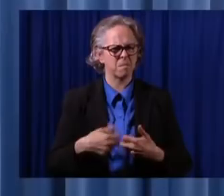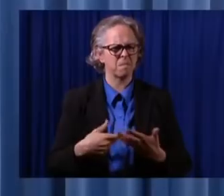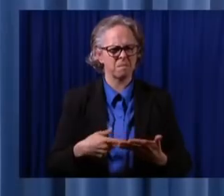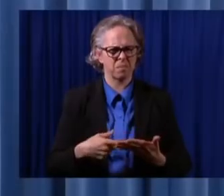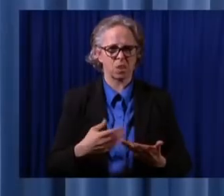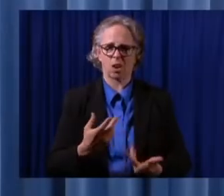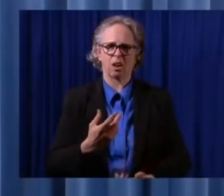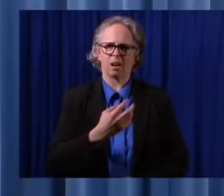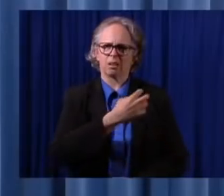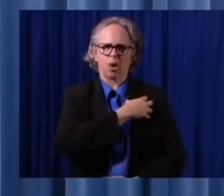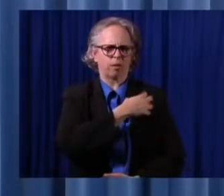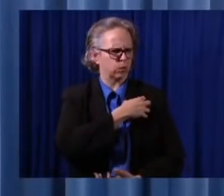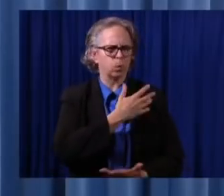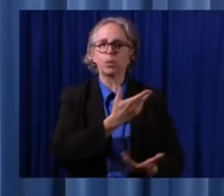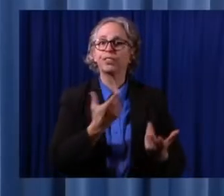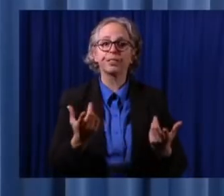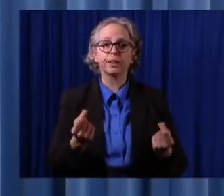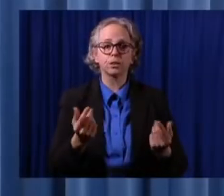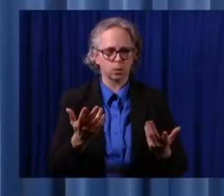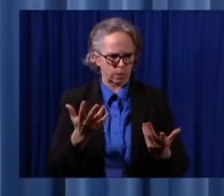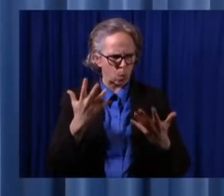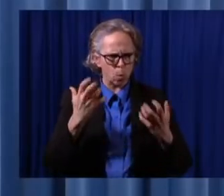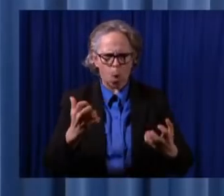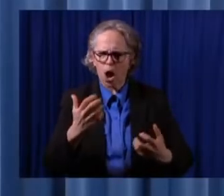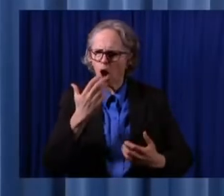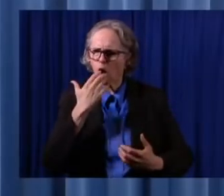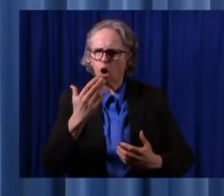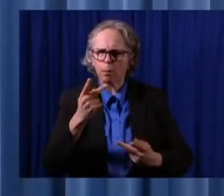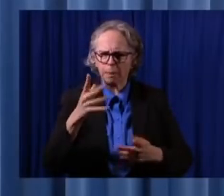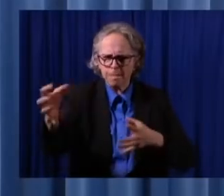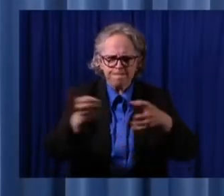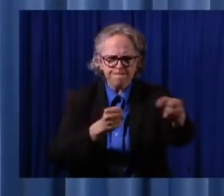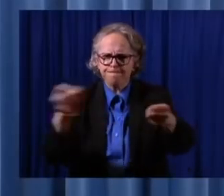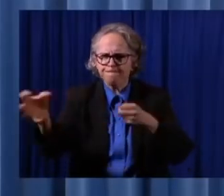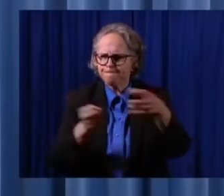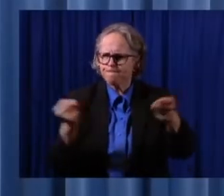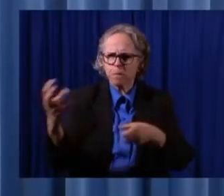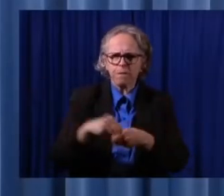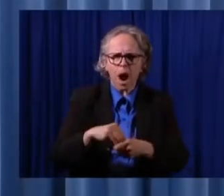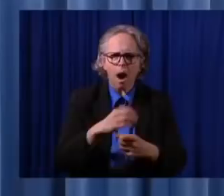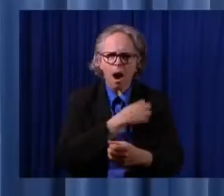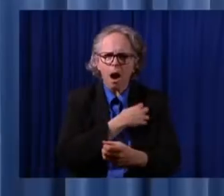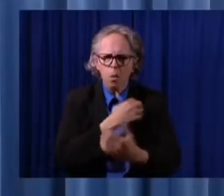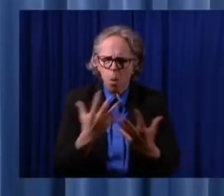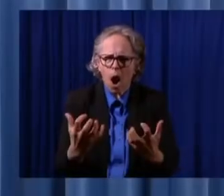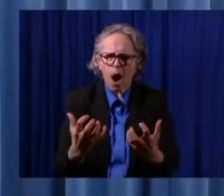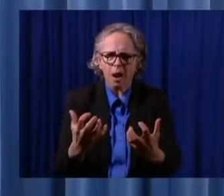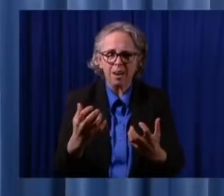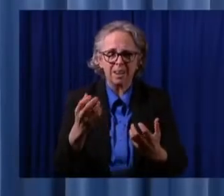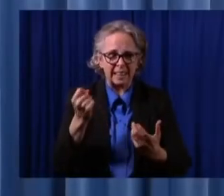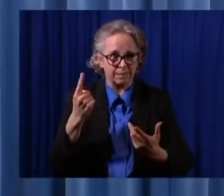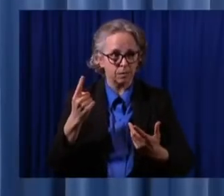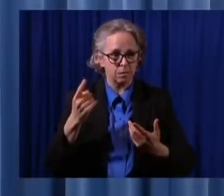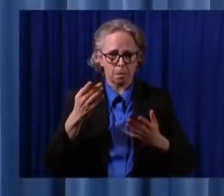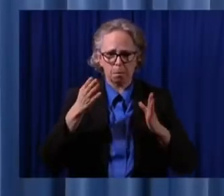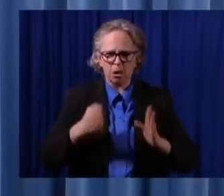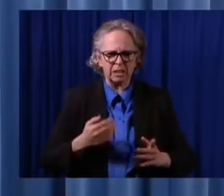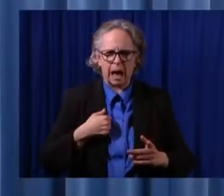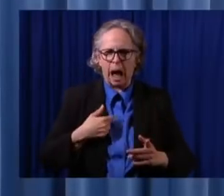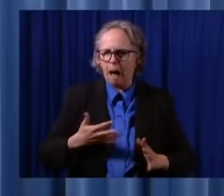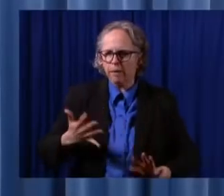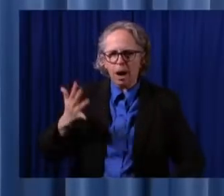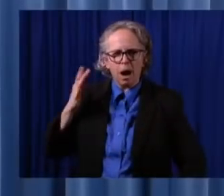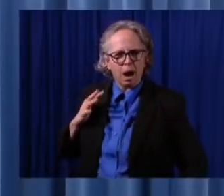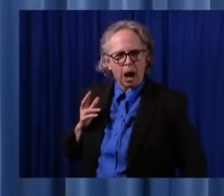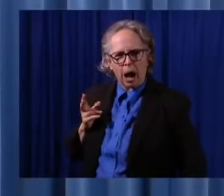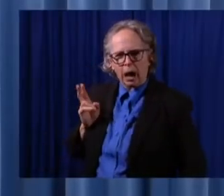want good people. But if someone has had a problem a number of years ago,